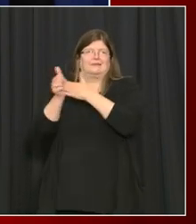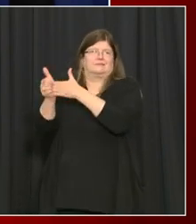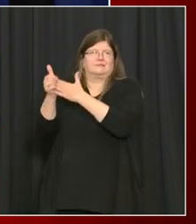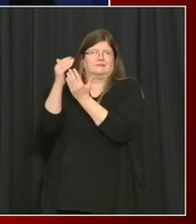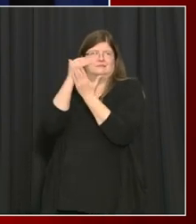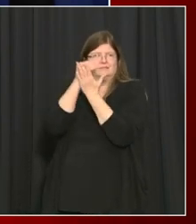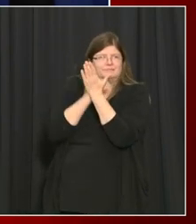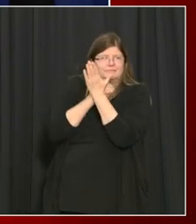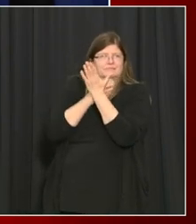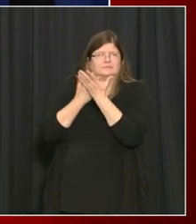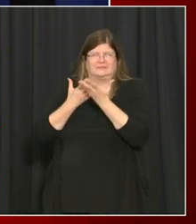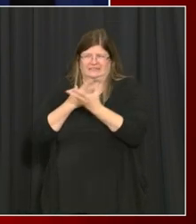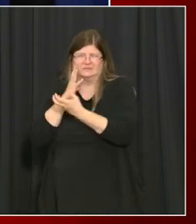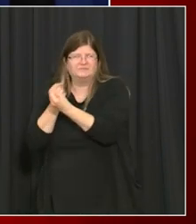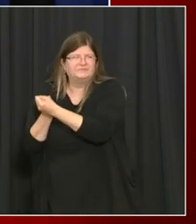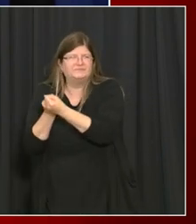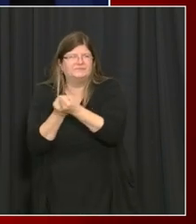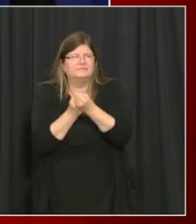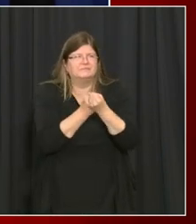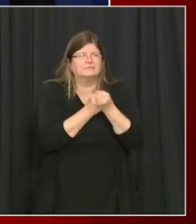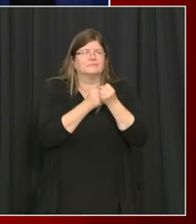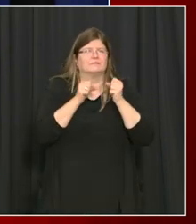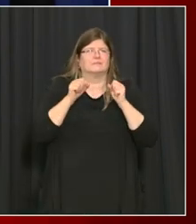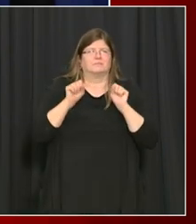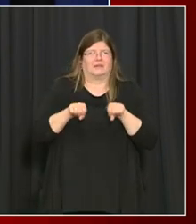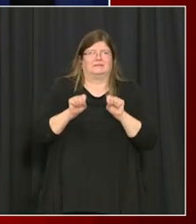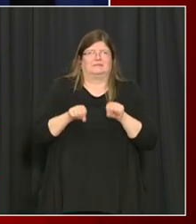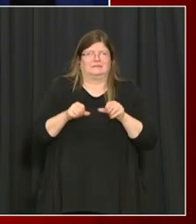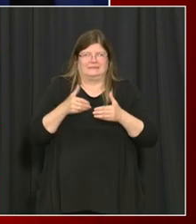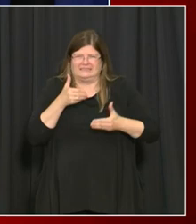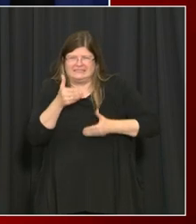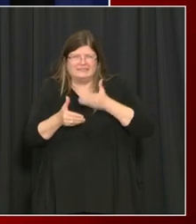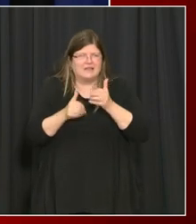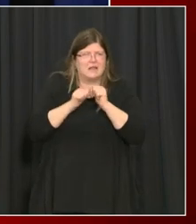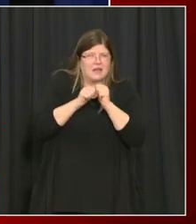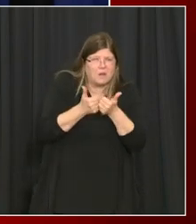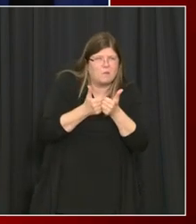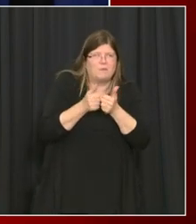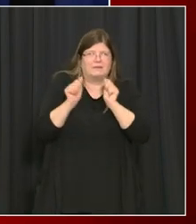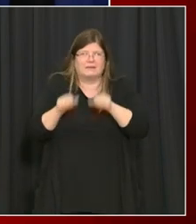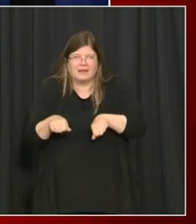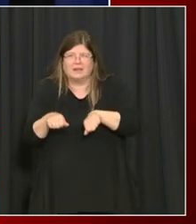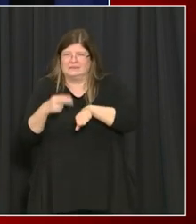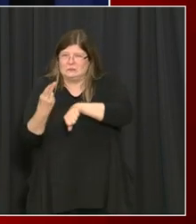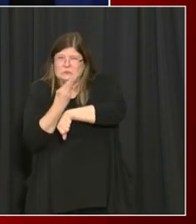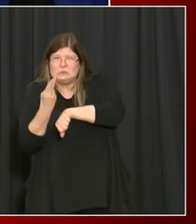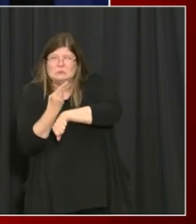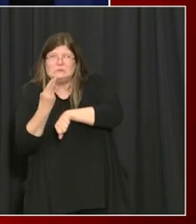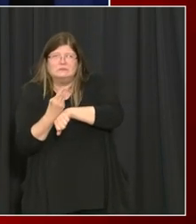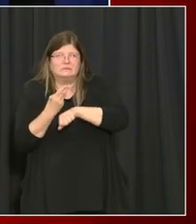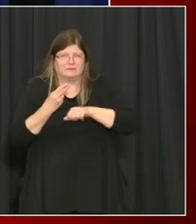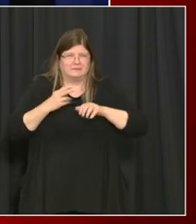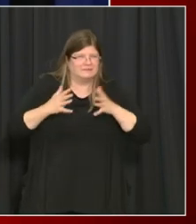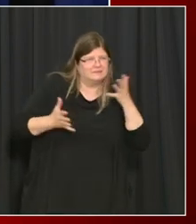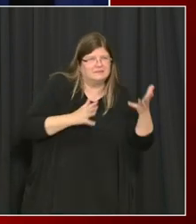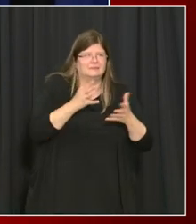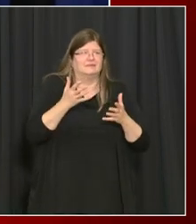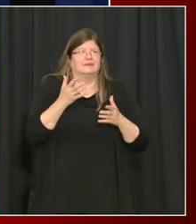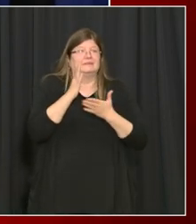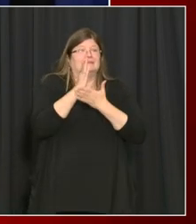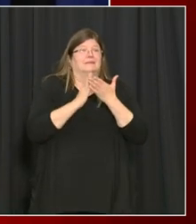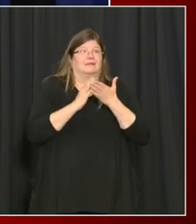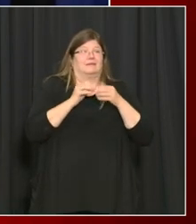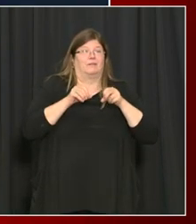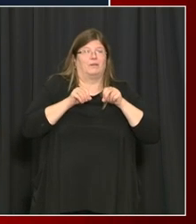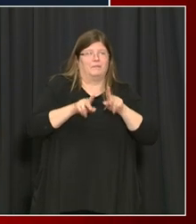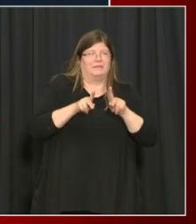be as supportive as possible in this process to let them use, as the mayor has described, their previously permitted outdoor seating. So